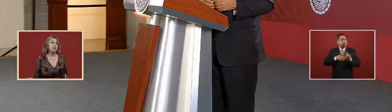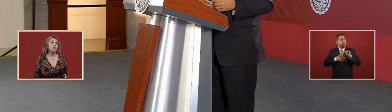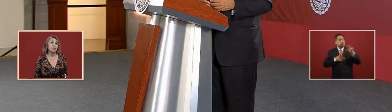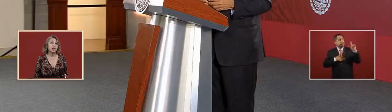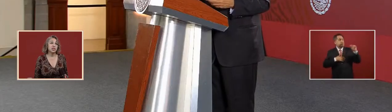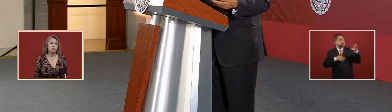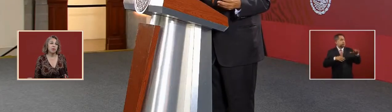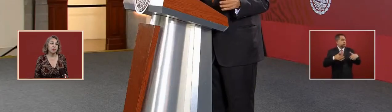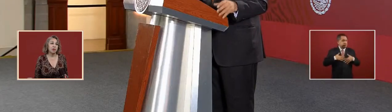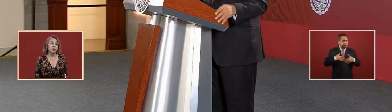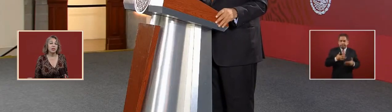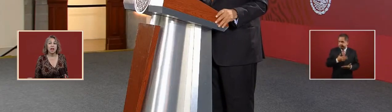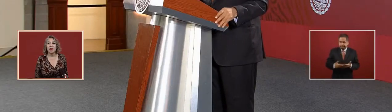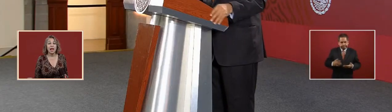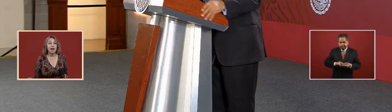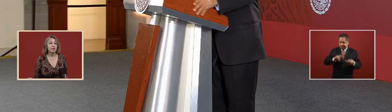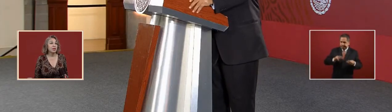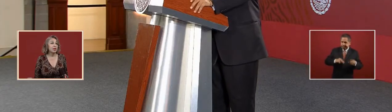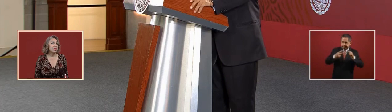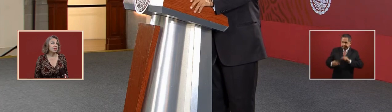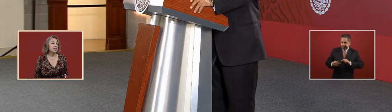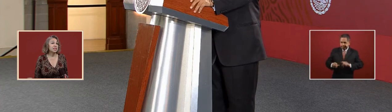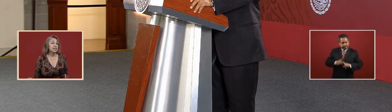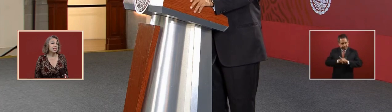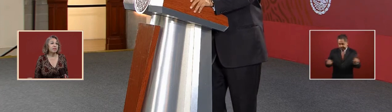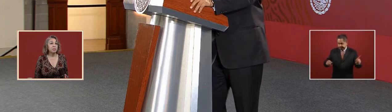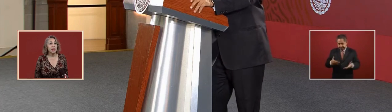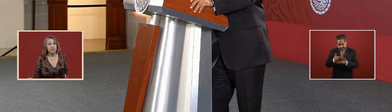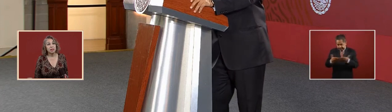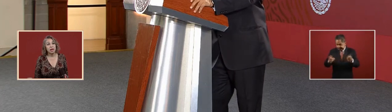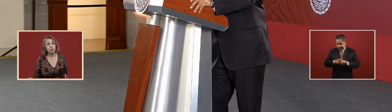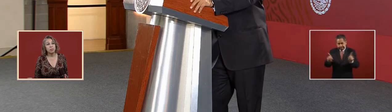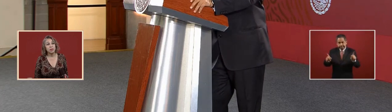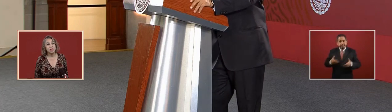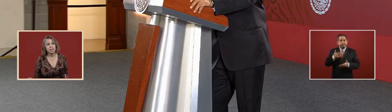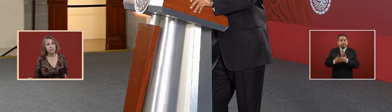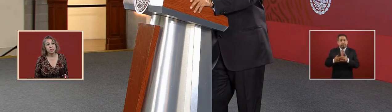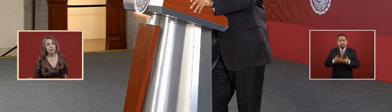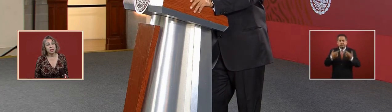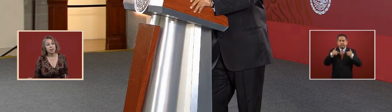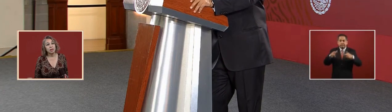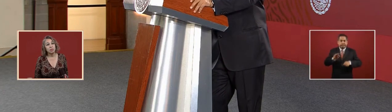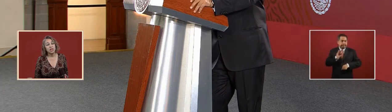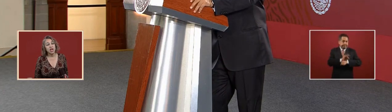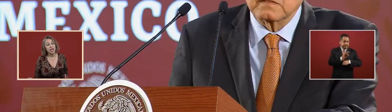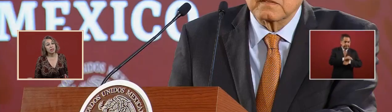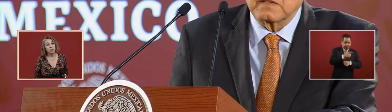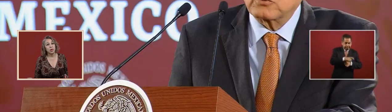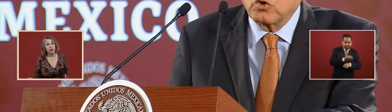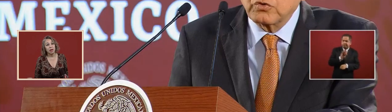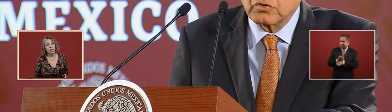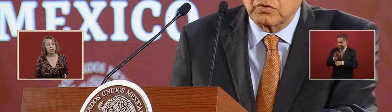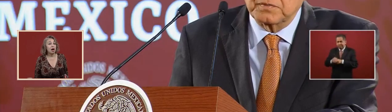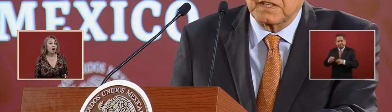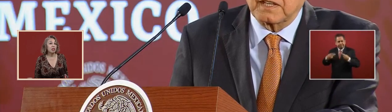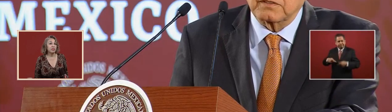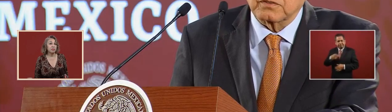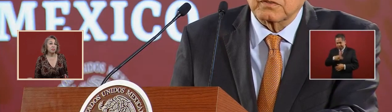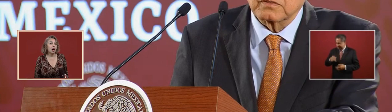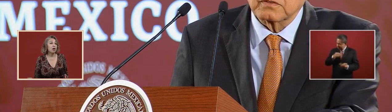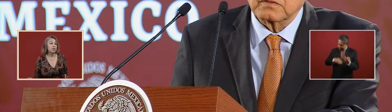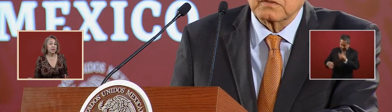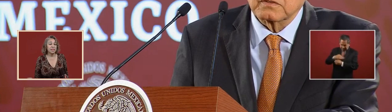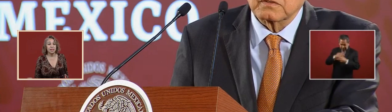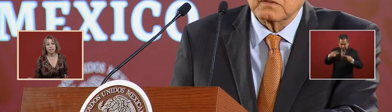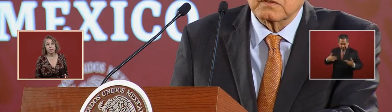for the influential no, people. Not este now. Es this is a government that represents pobres, the rich and the poor. A todos los all Mexicanos. Of